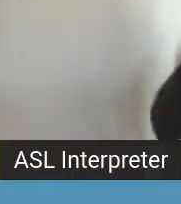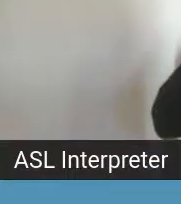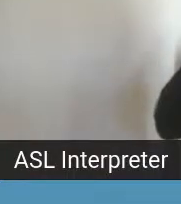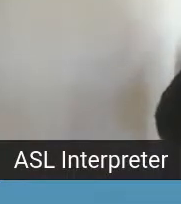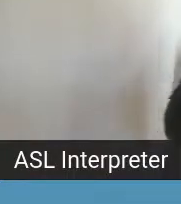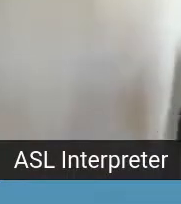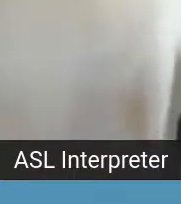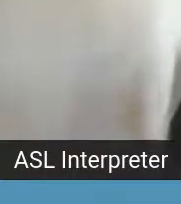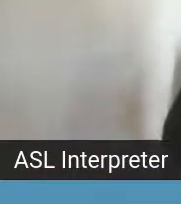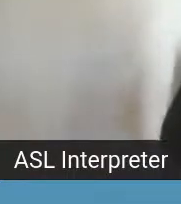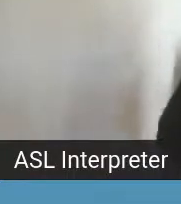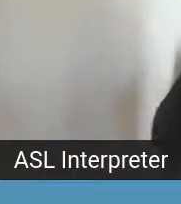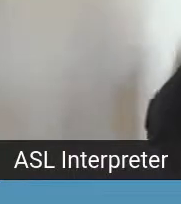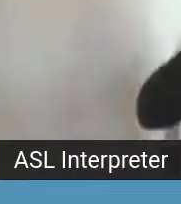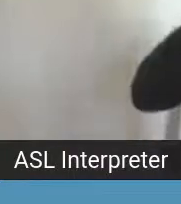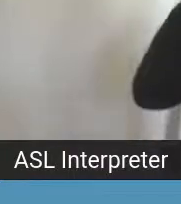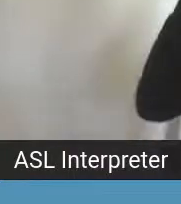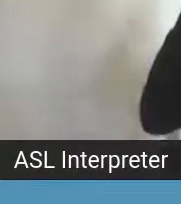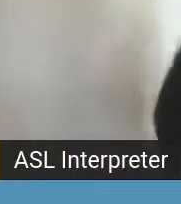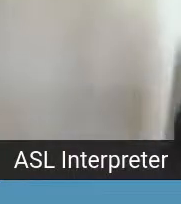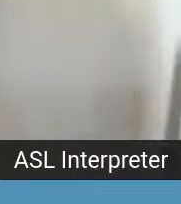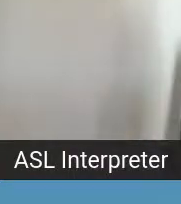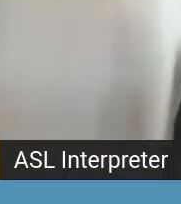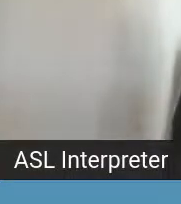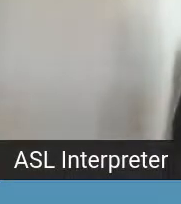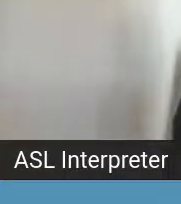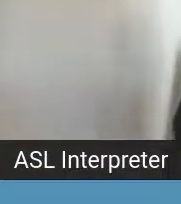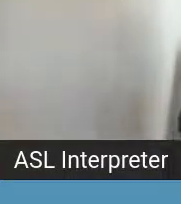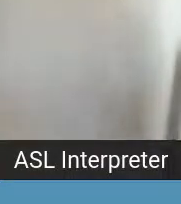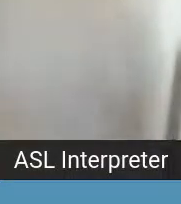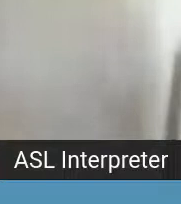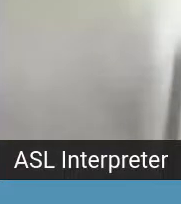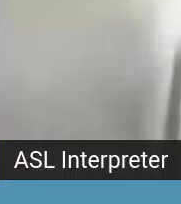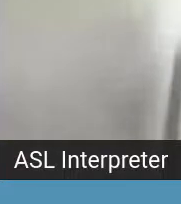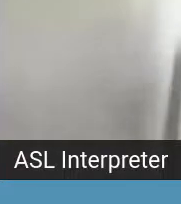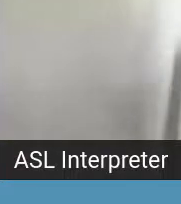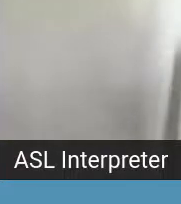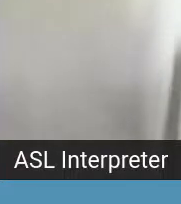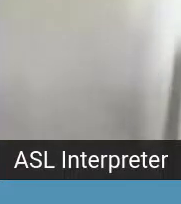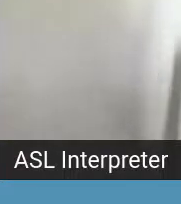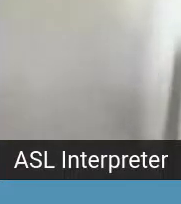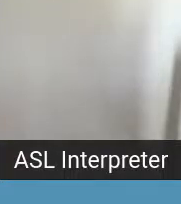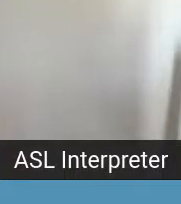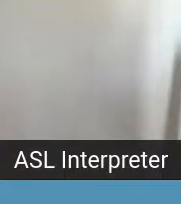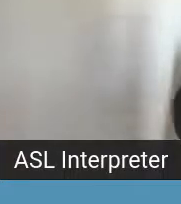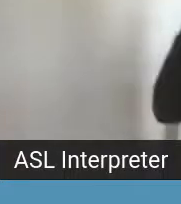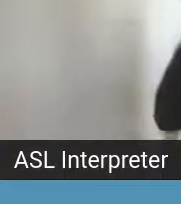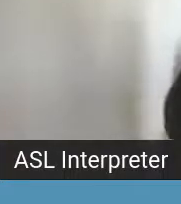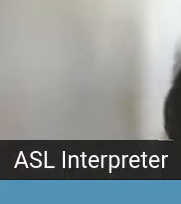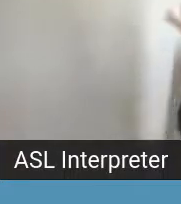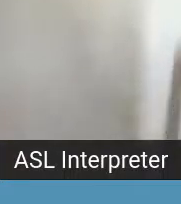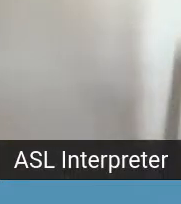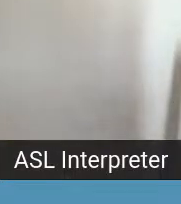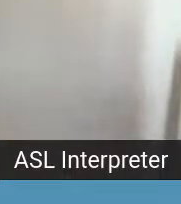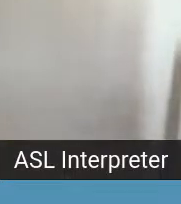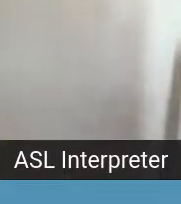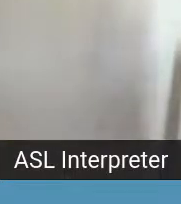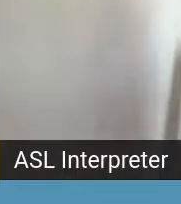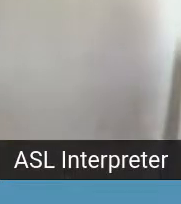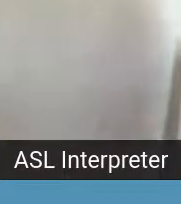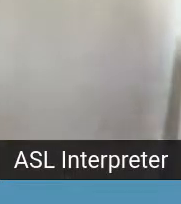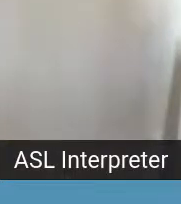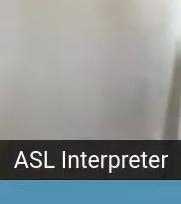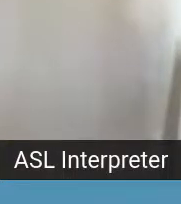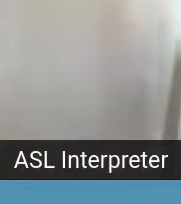Well, that's really good advice. And it was interesting. We just had, our annual conference, and in the evaluation, we asked people, where did